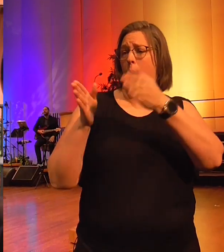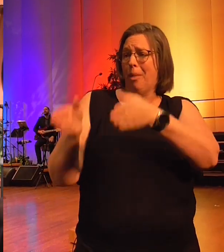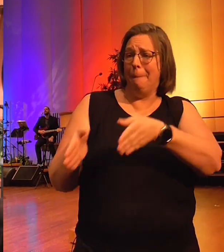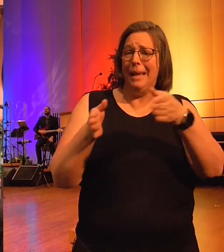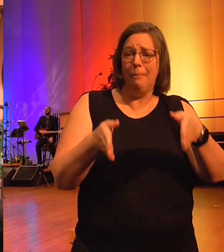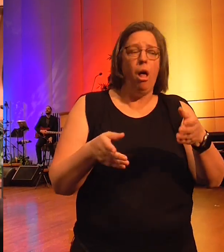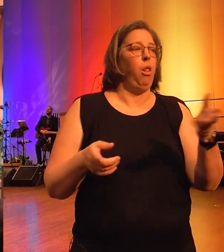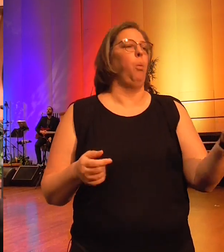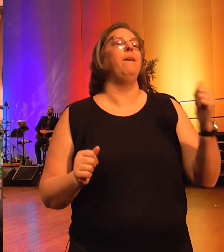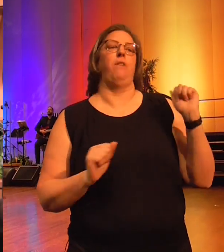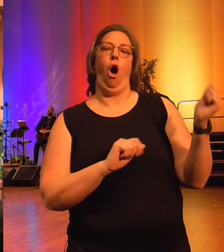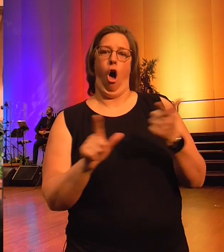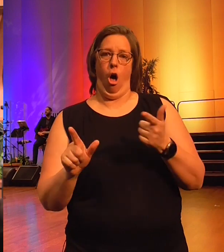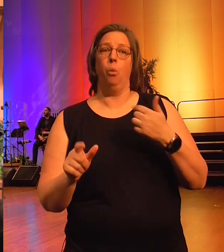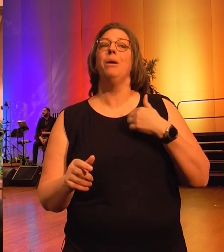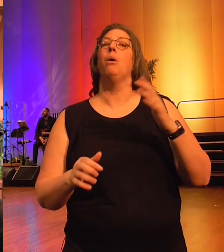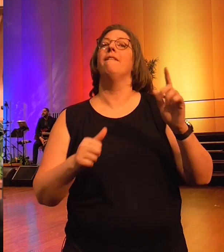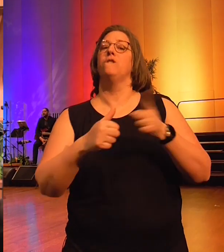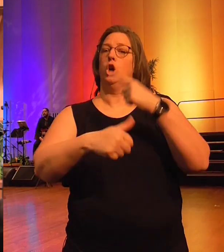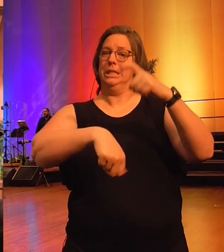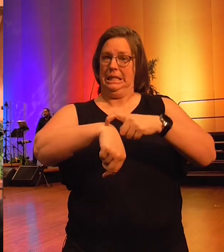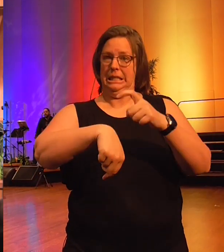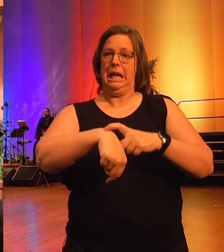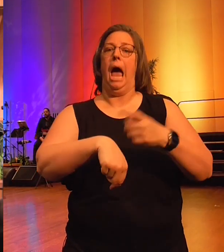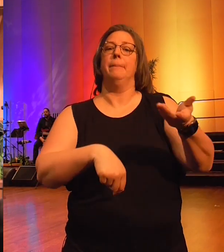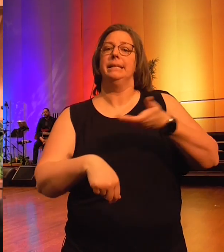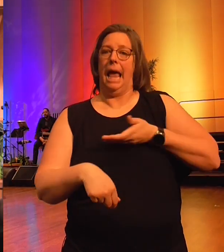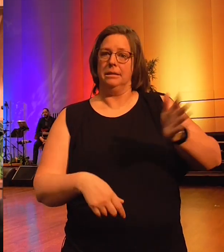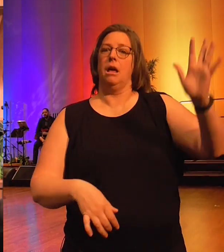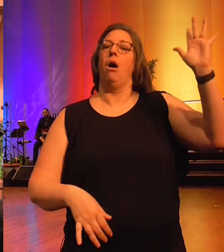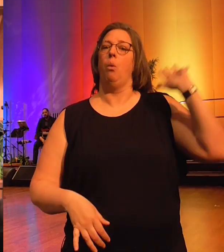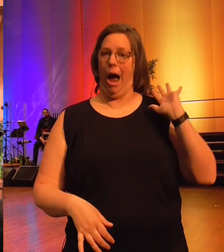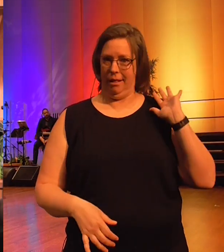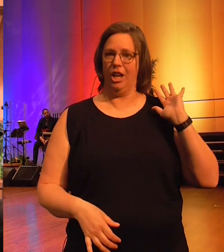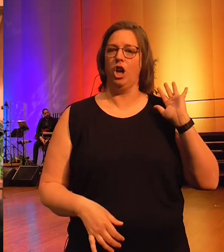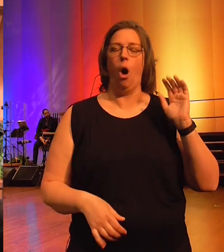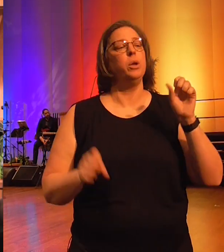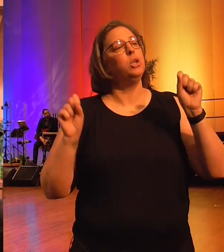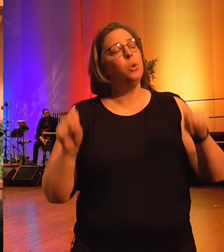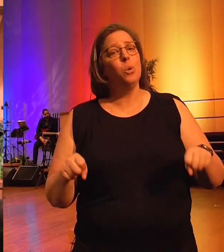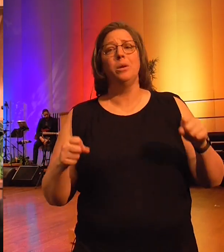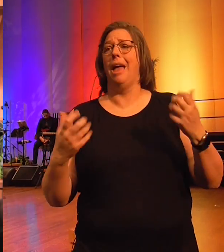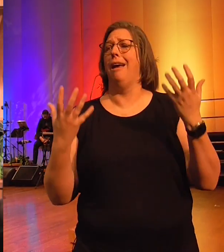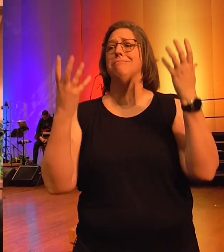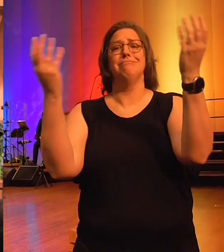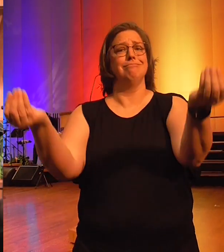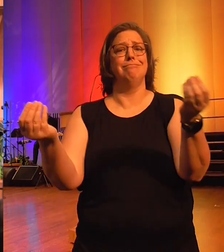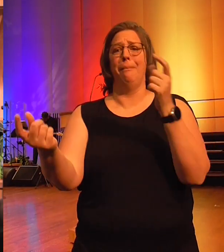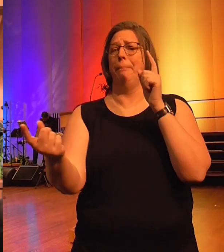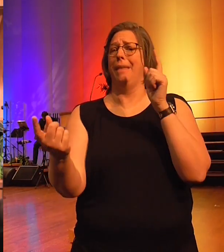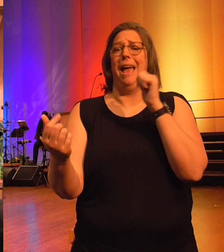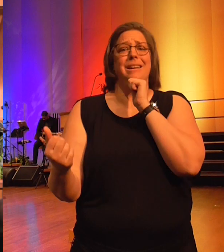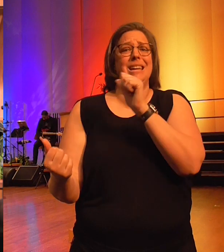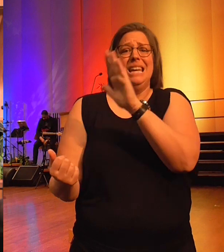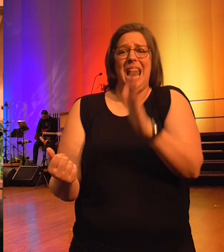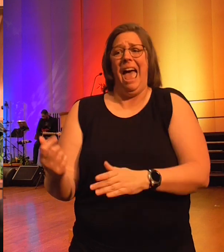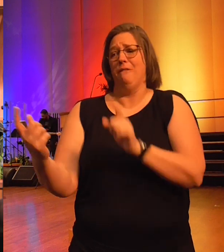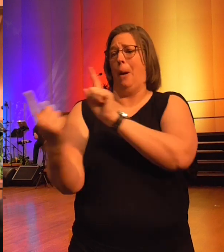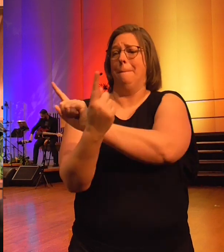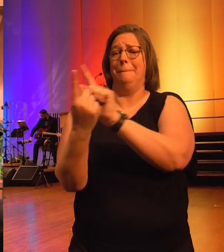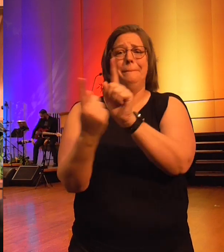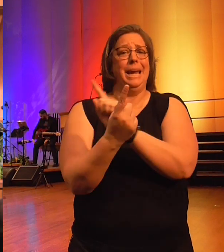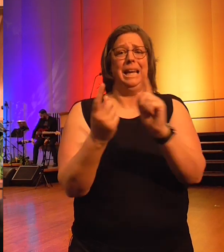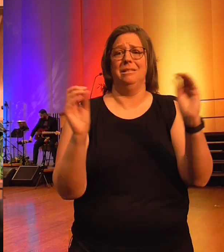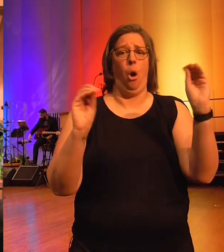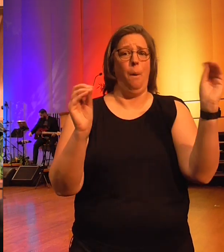All of us were first-time guests at one point or another. And you can wander around our community and never talk to anybody and pick up all the brochures and